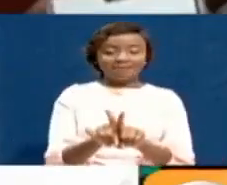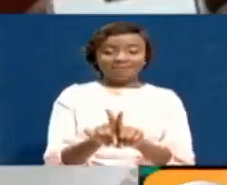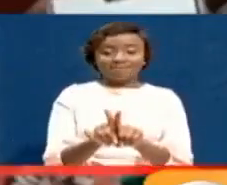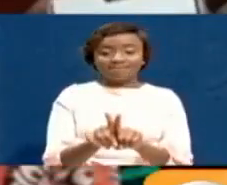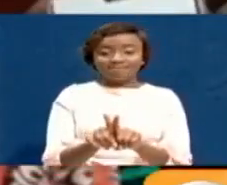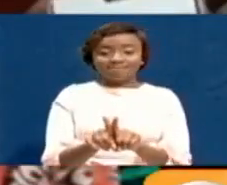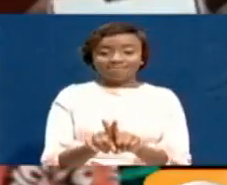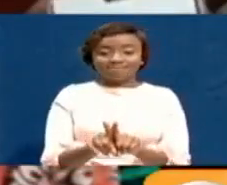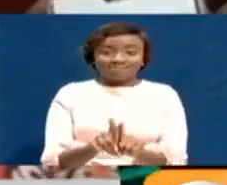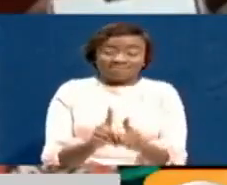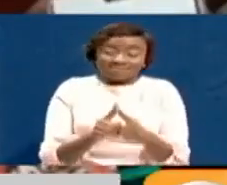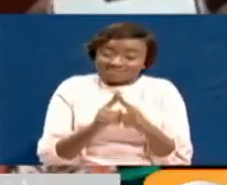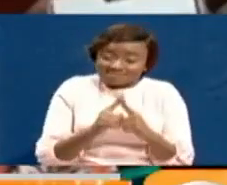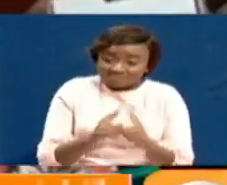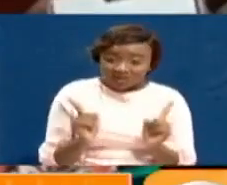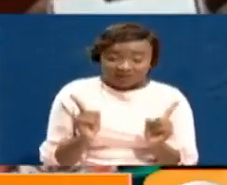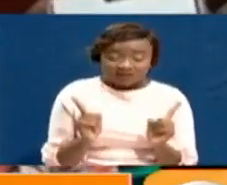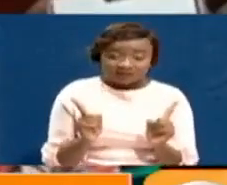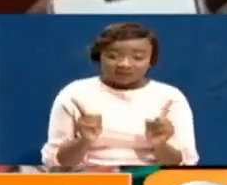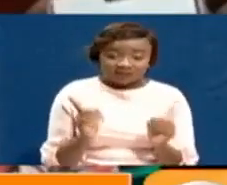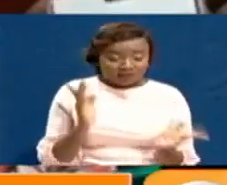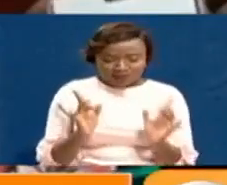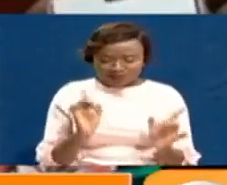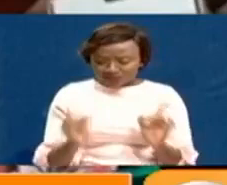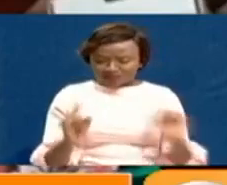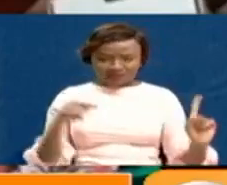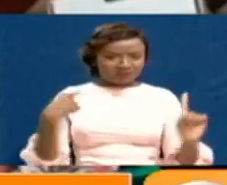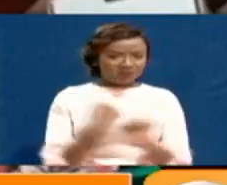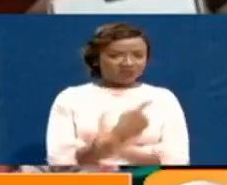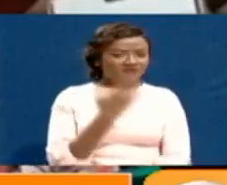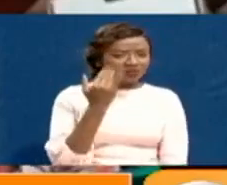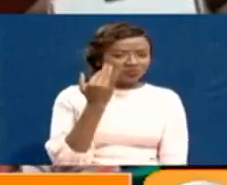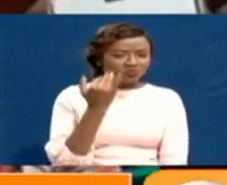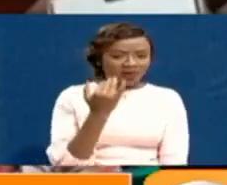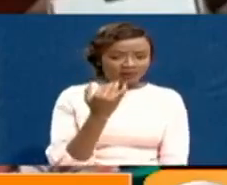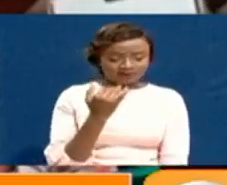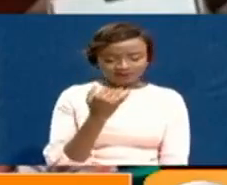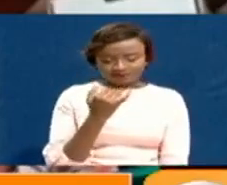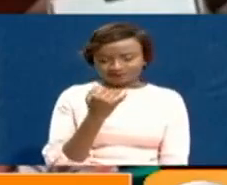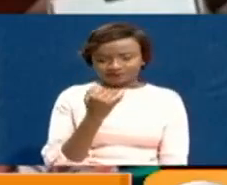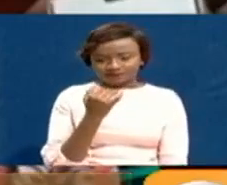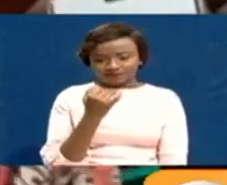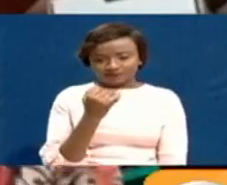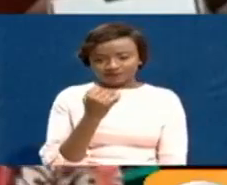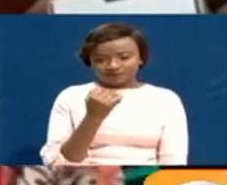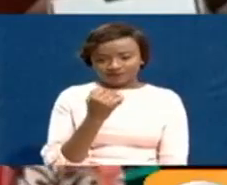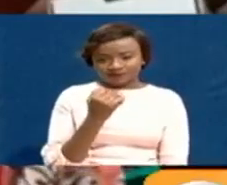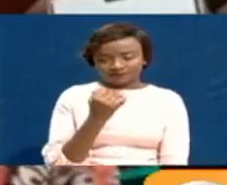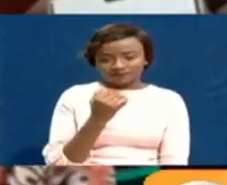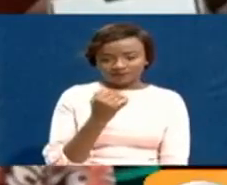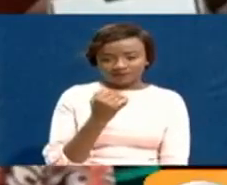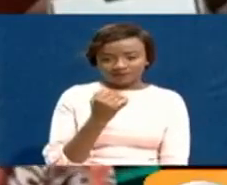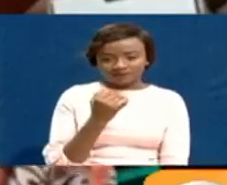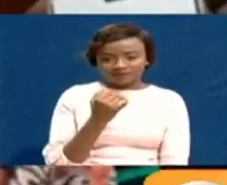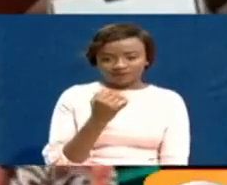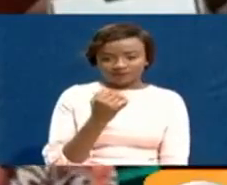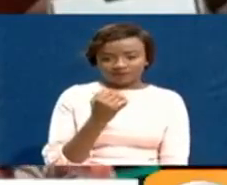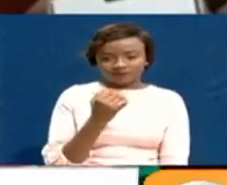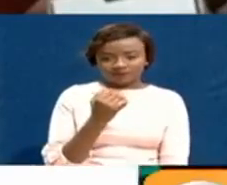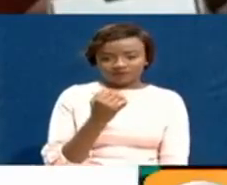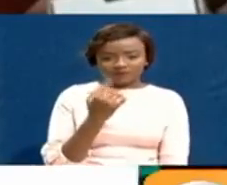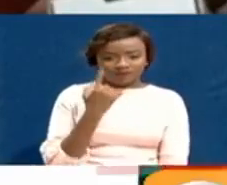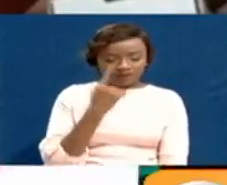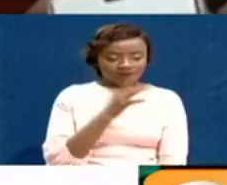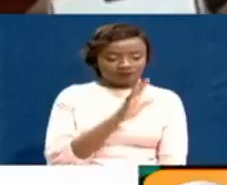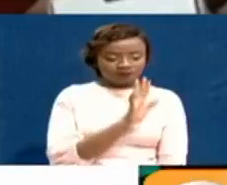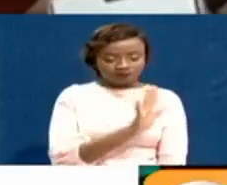what could make a difference is that we also know that in terms of looking at various